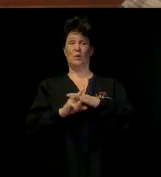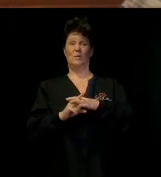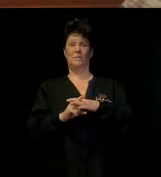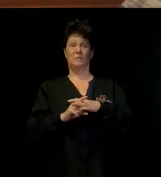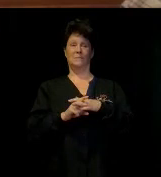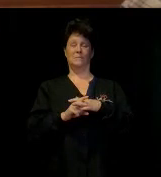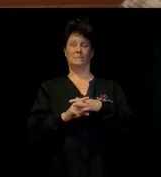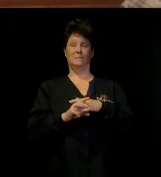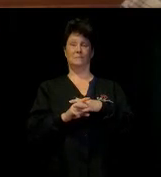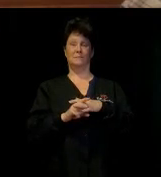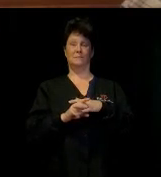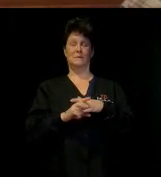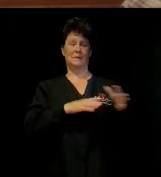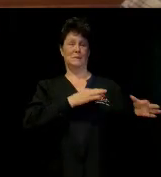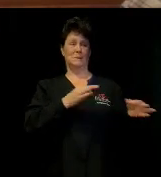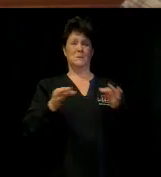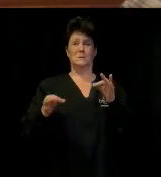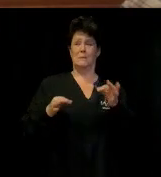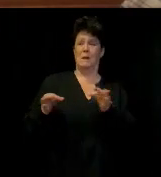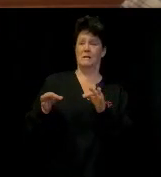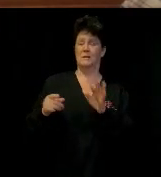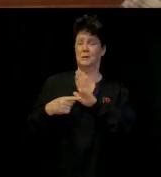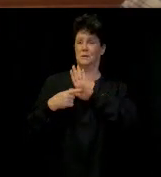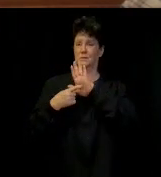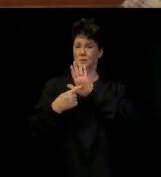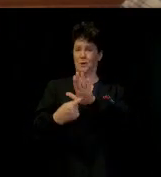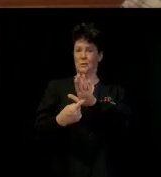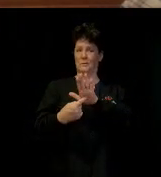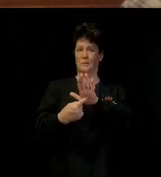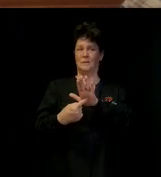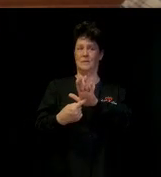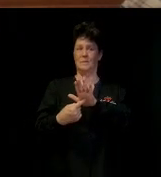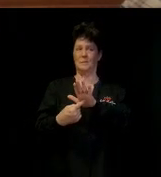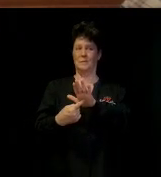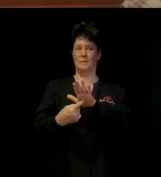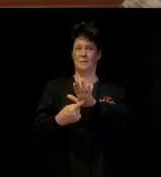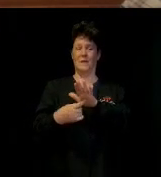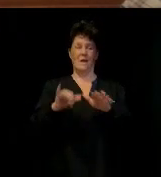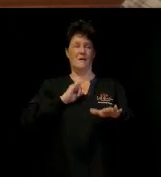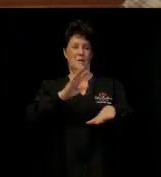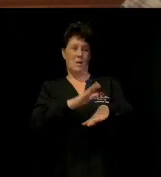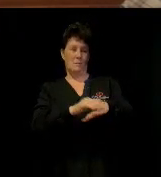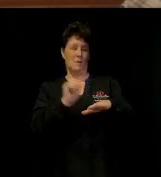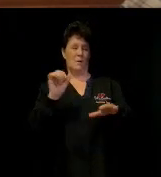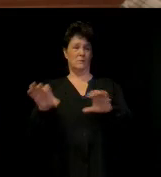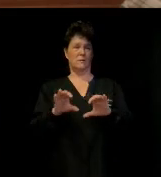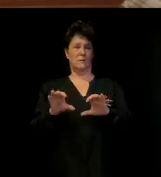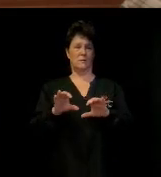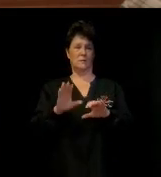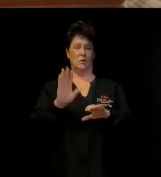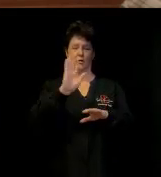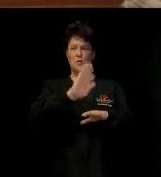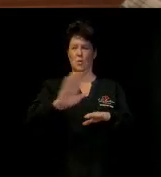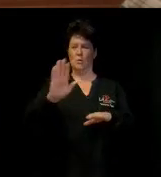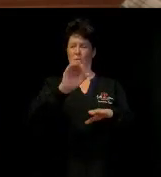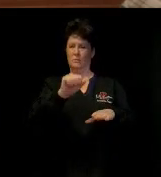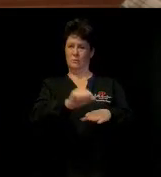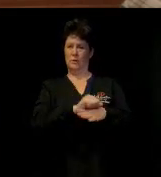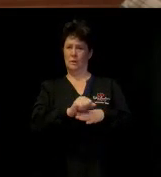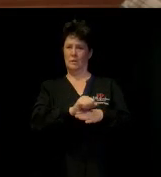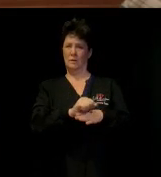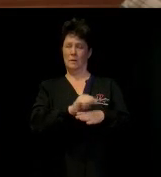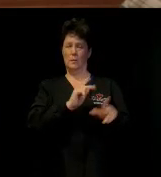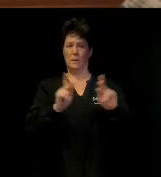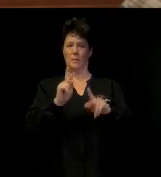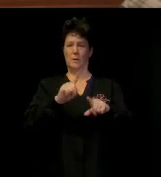enforce it. Serving notices. And that's what we're called to do in people's everyday life, because your training, people are dependent on you out